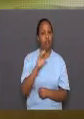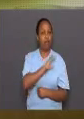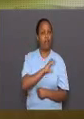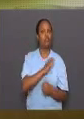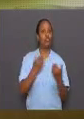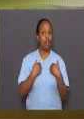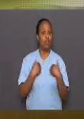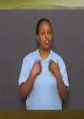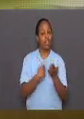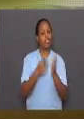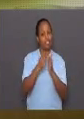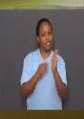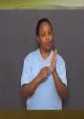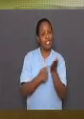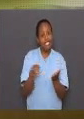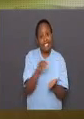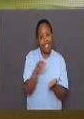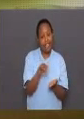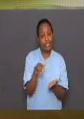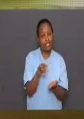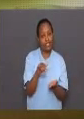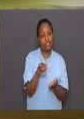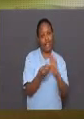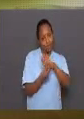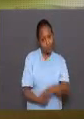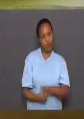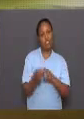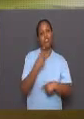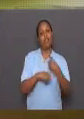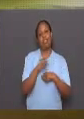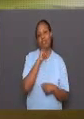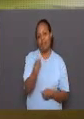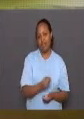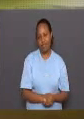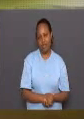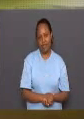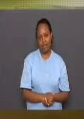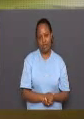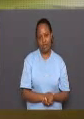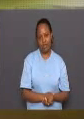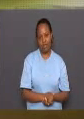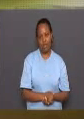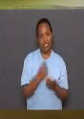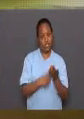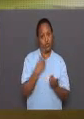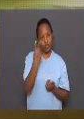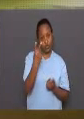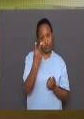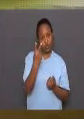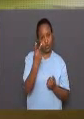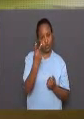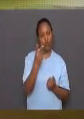the system from these kinds of abuses. Two of these features